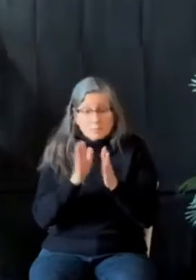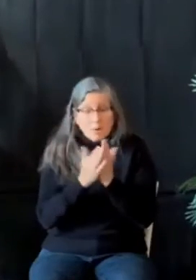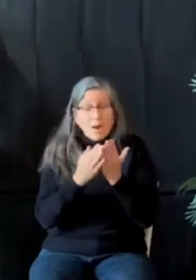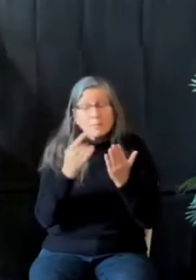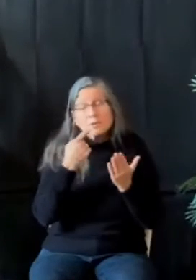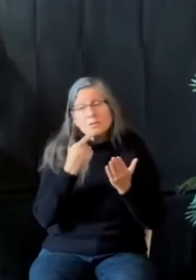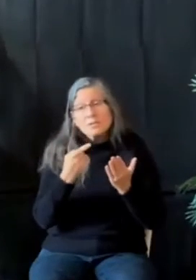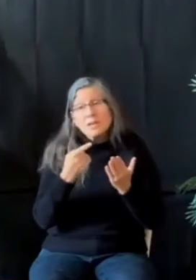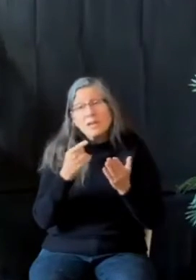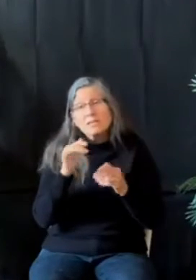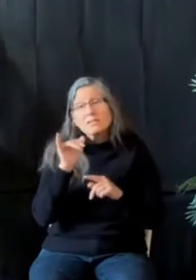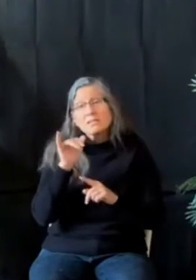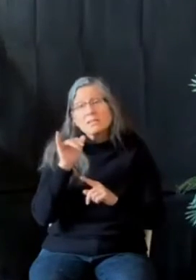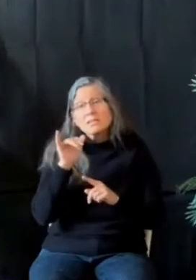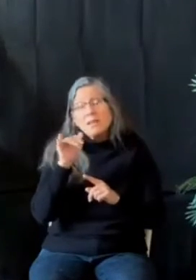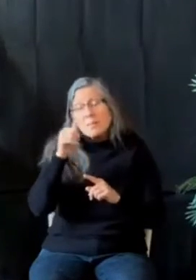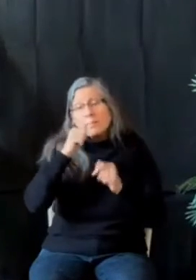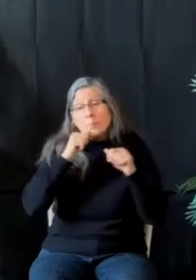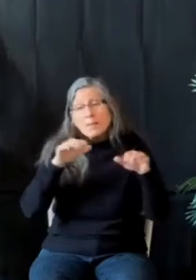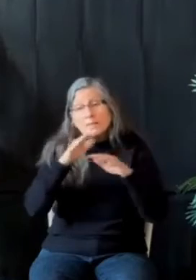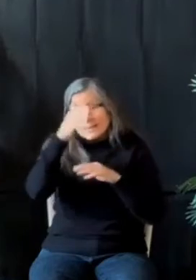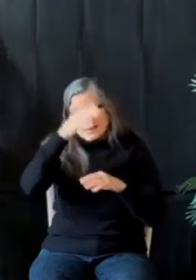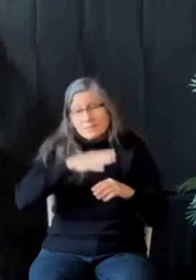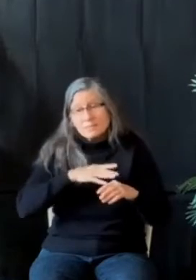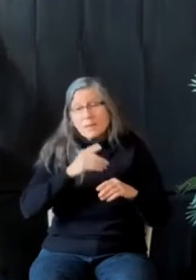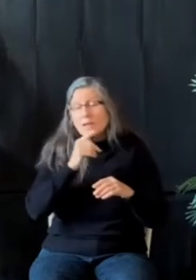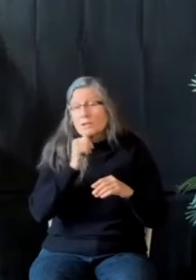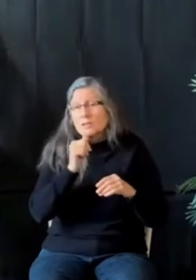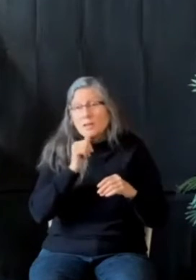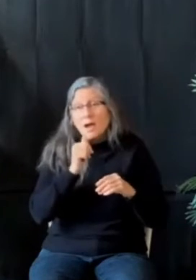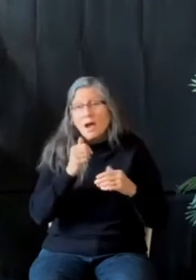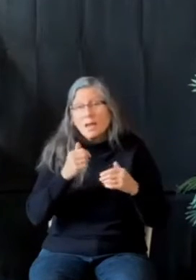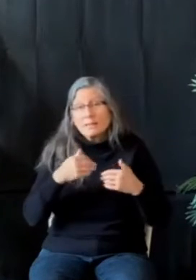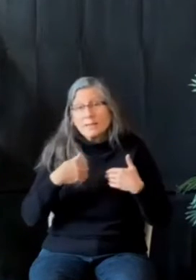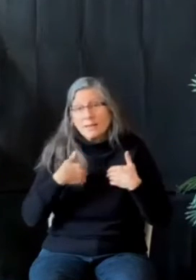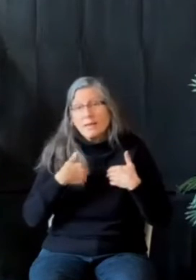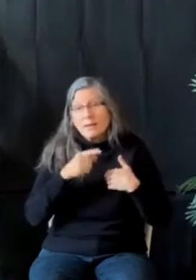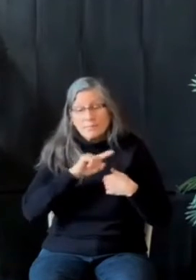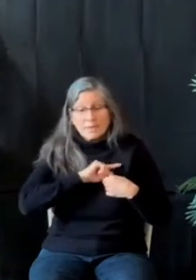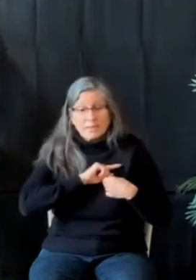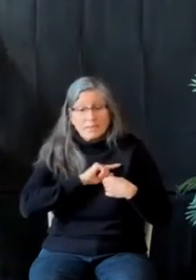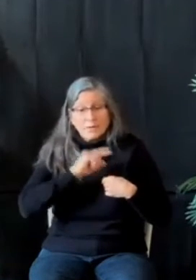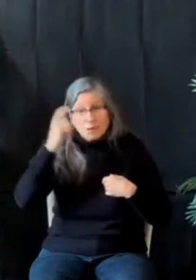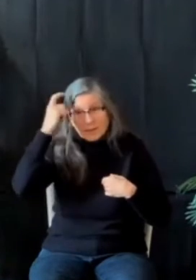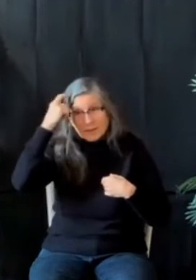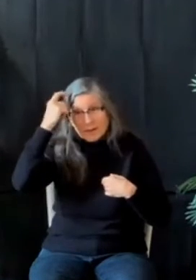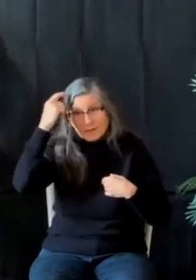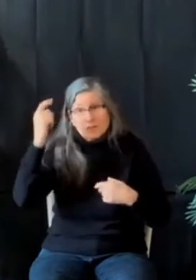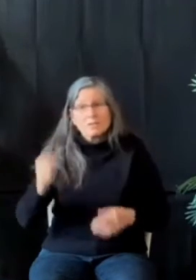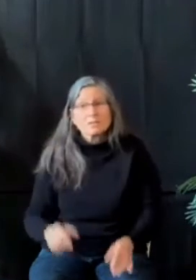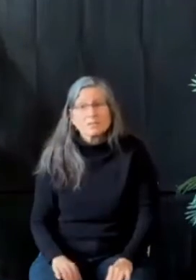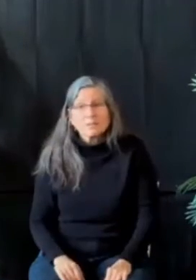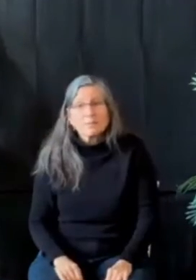give a guilty conscience. Blessed is that man. But here in this passage,